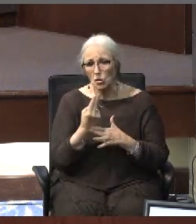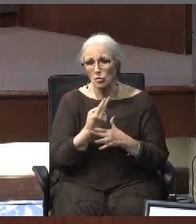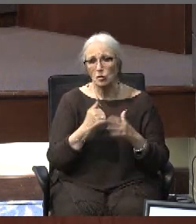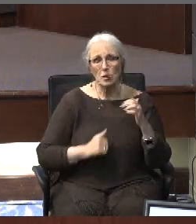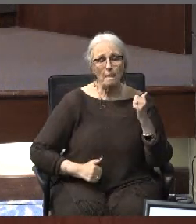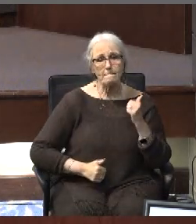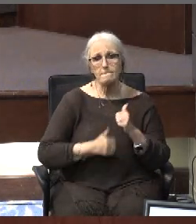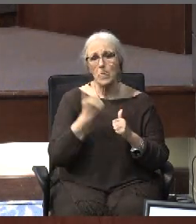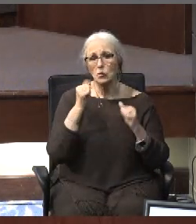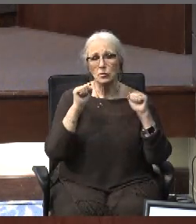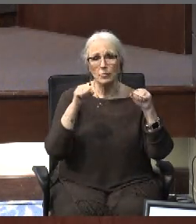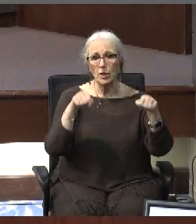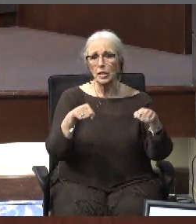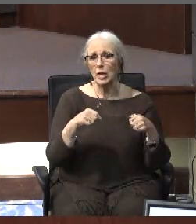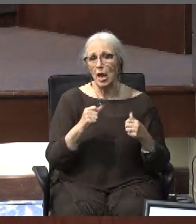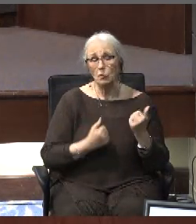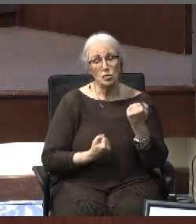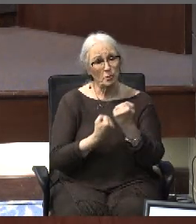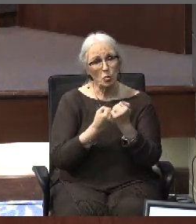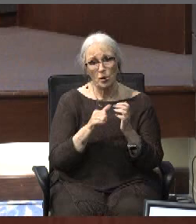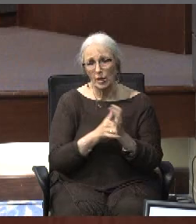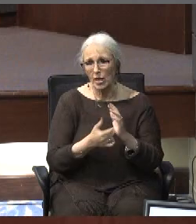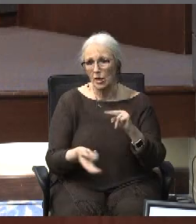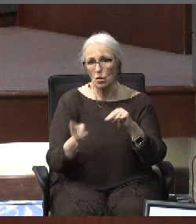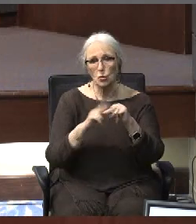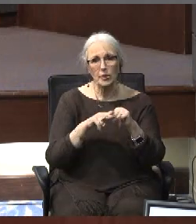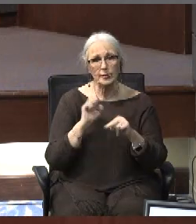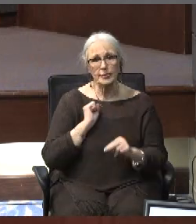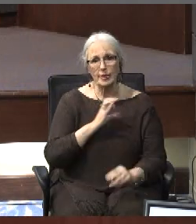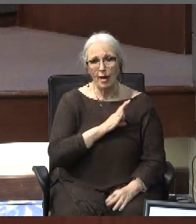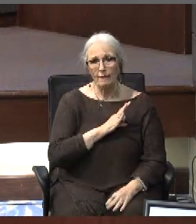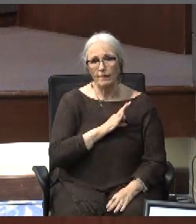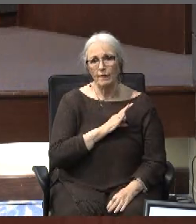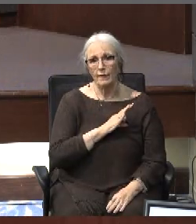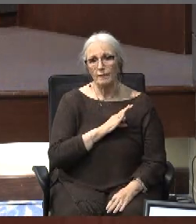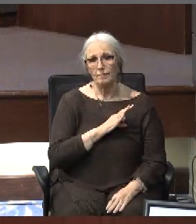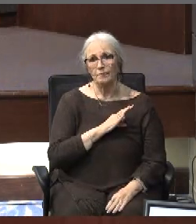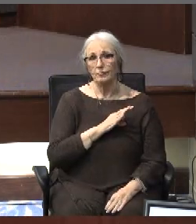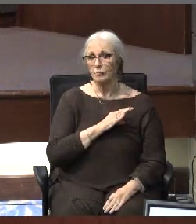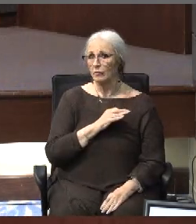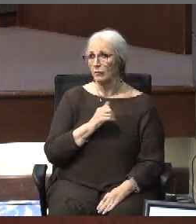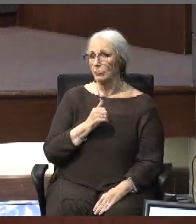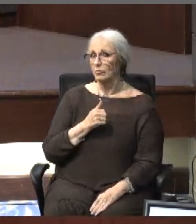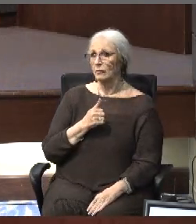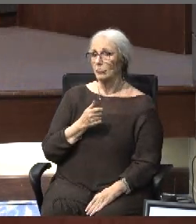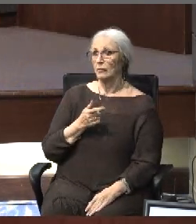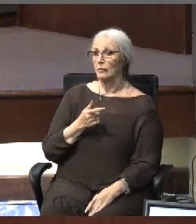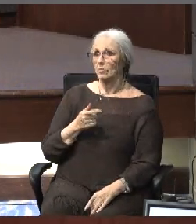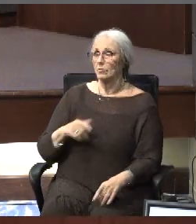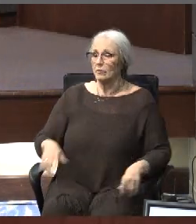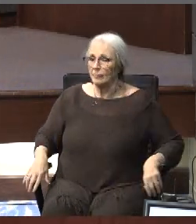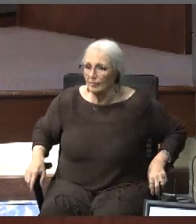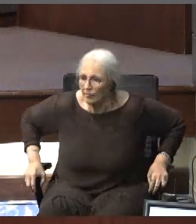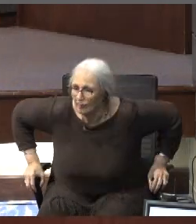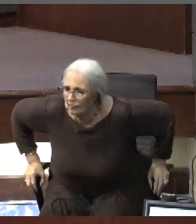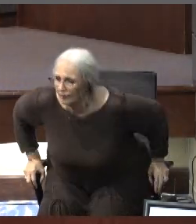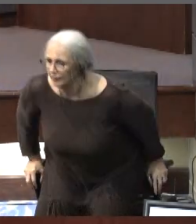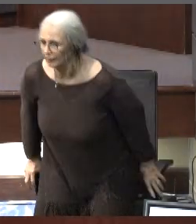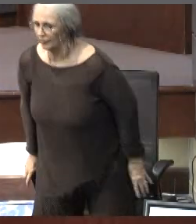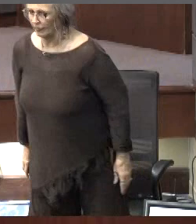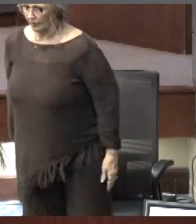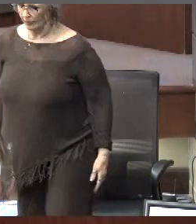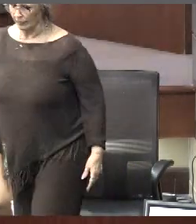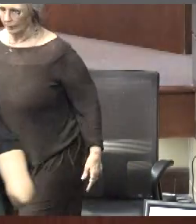potential, I would be supportive of increasing staff there too. Can you talk, one question's left,